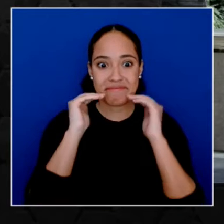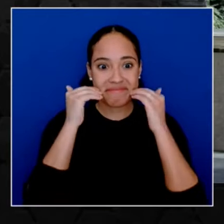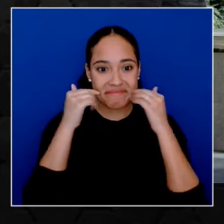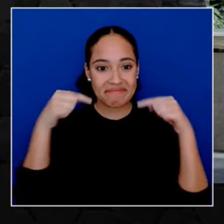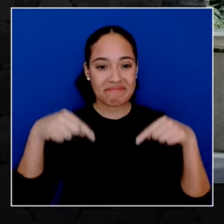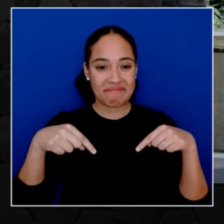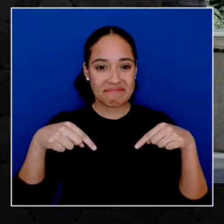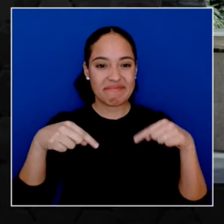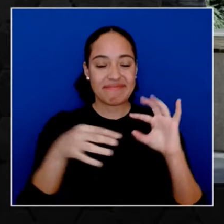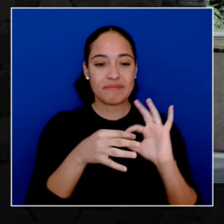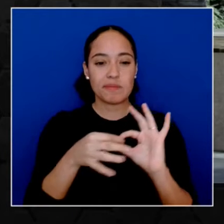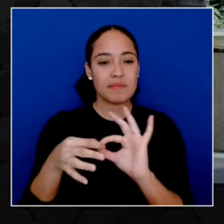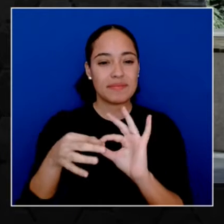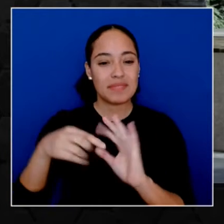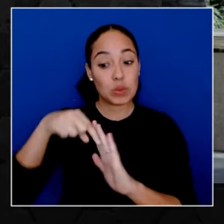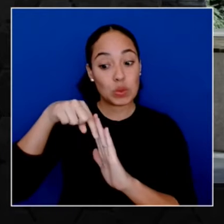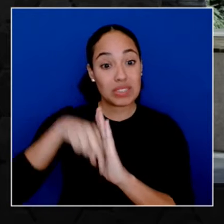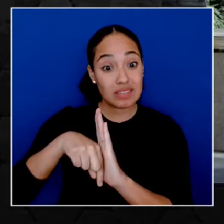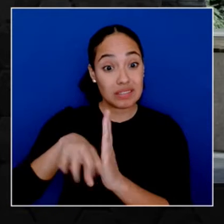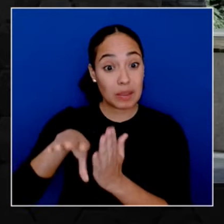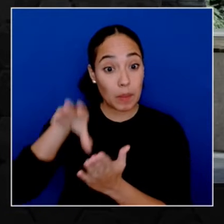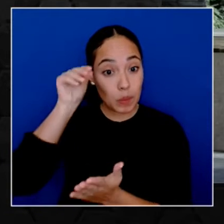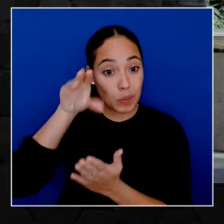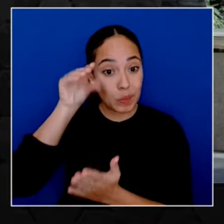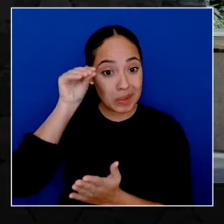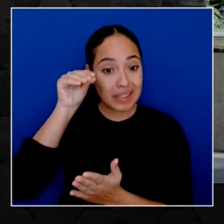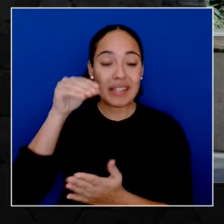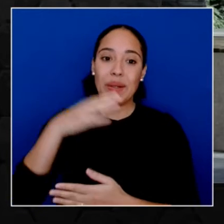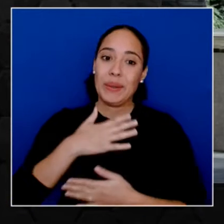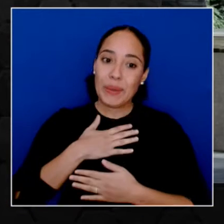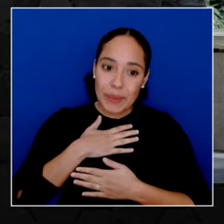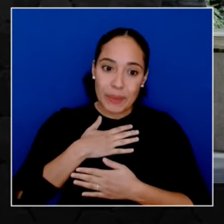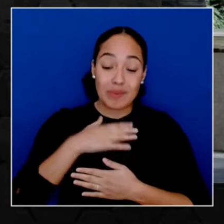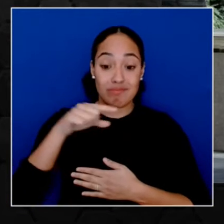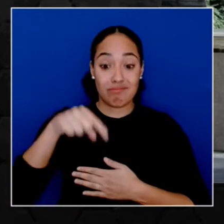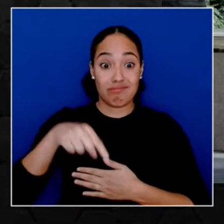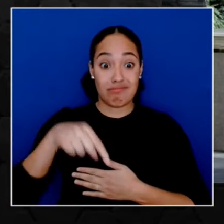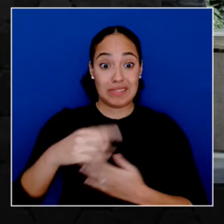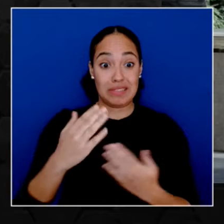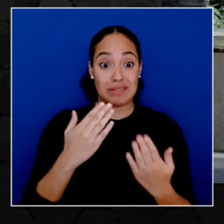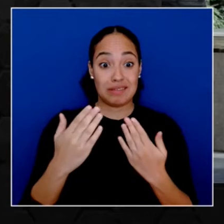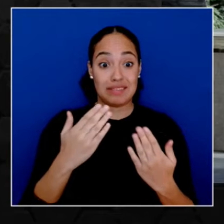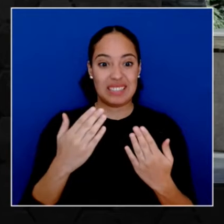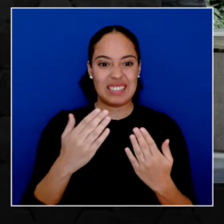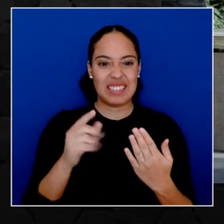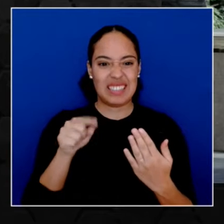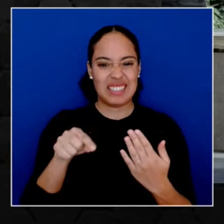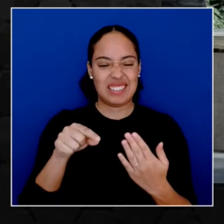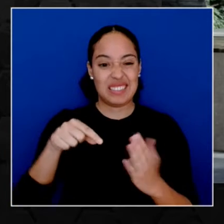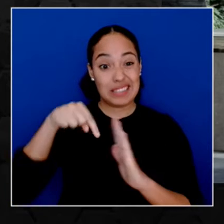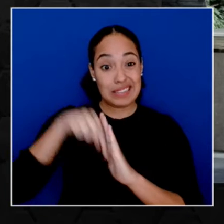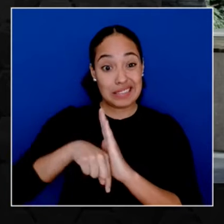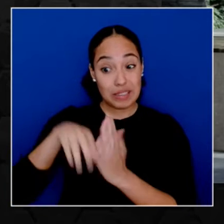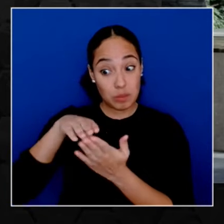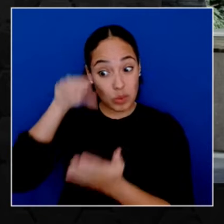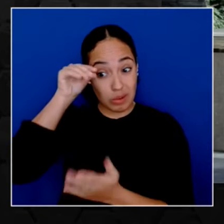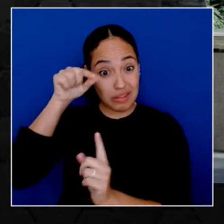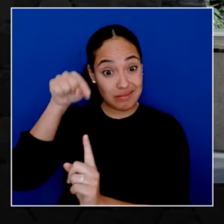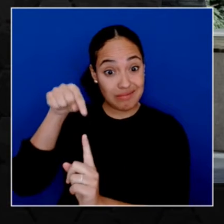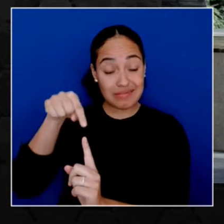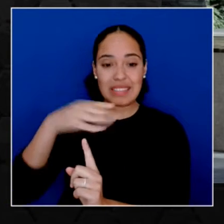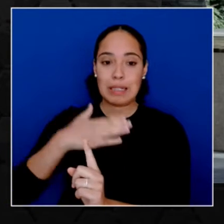that this has been one of the exciting parts of my module when I teach to the students. So when we come to